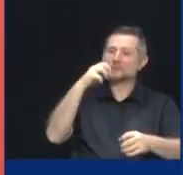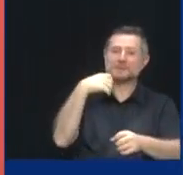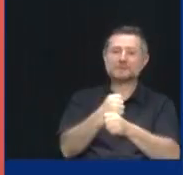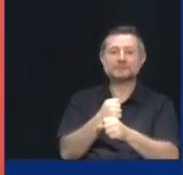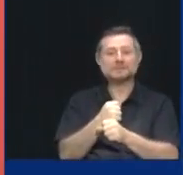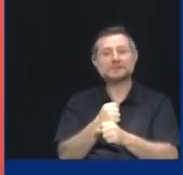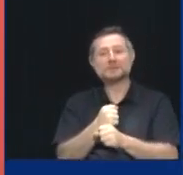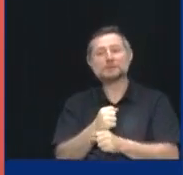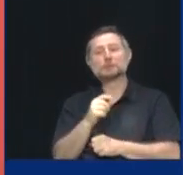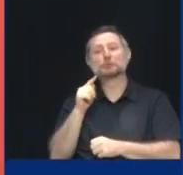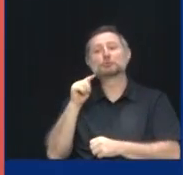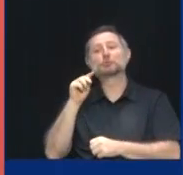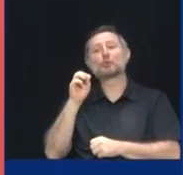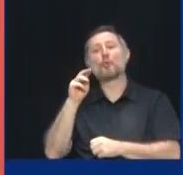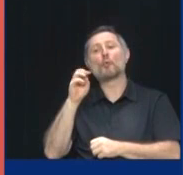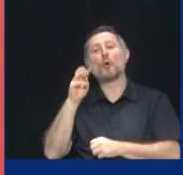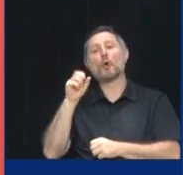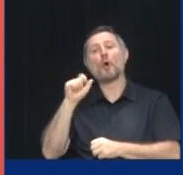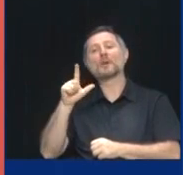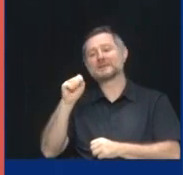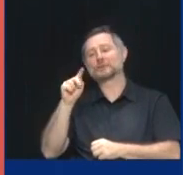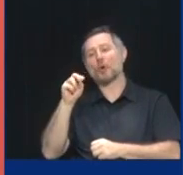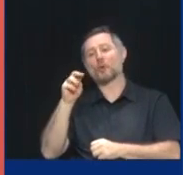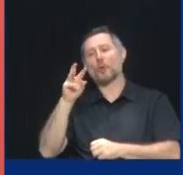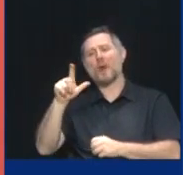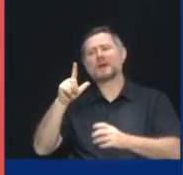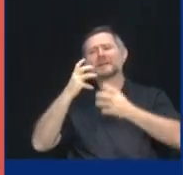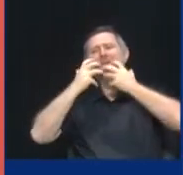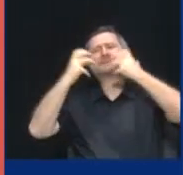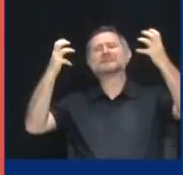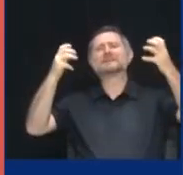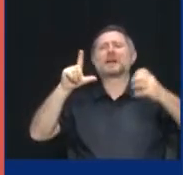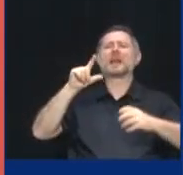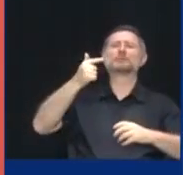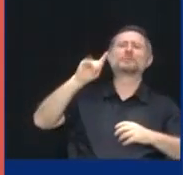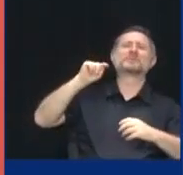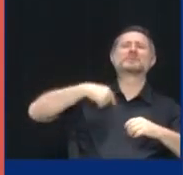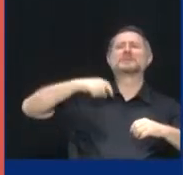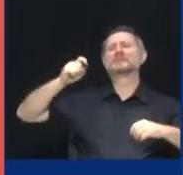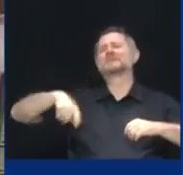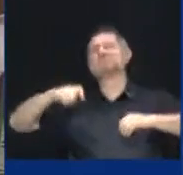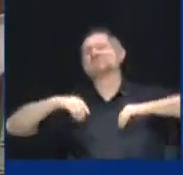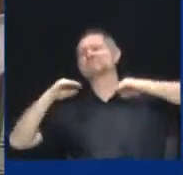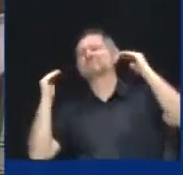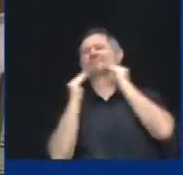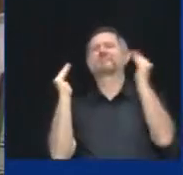heralded the cry of equality and freedom for the LGBTQ community.